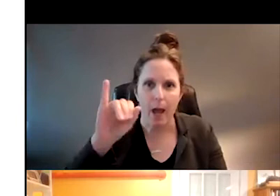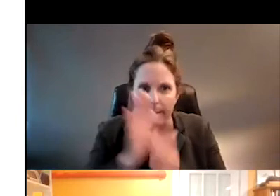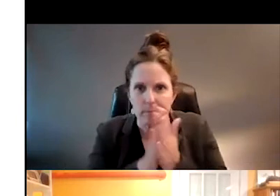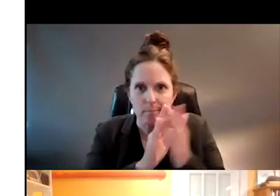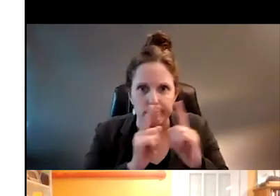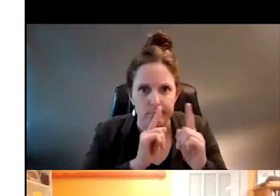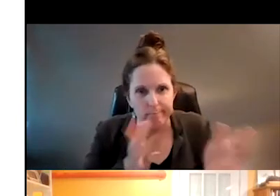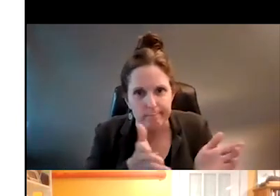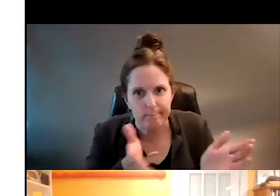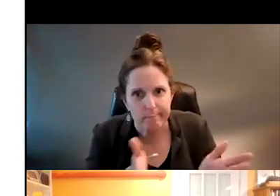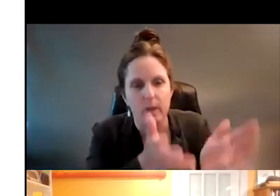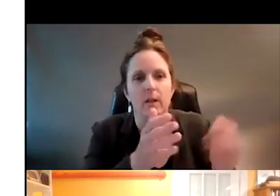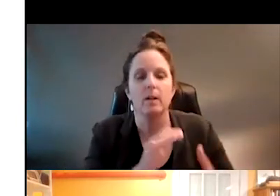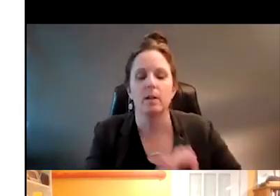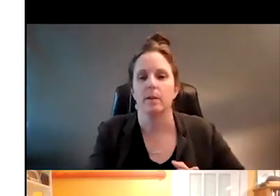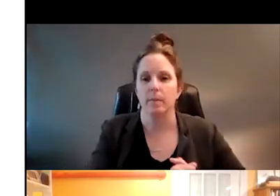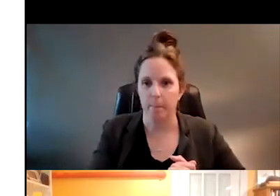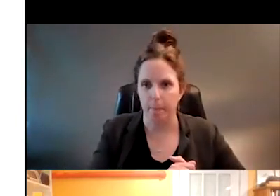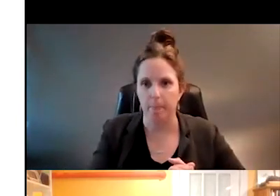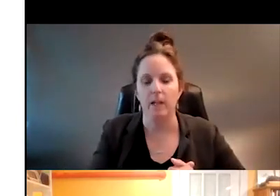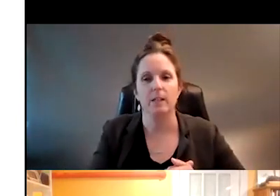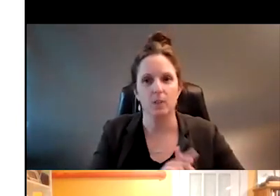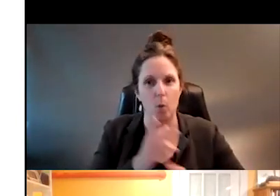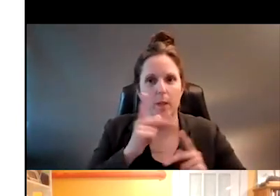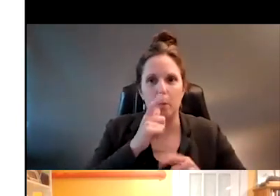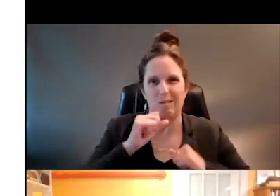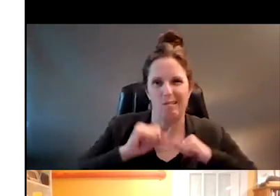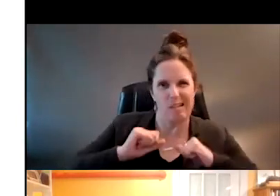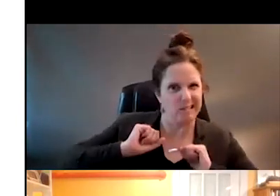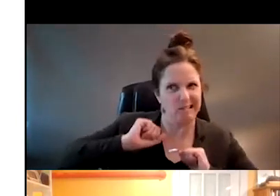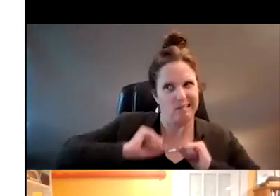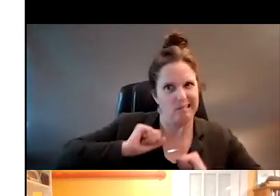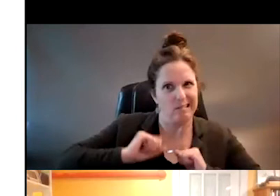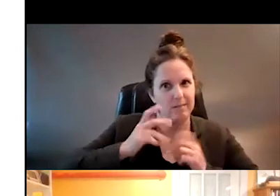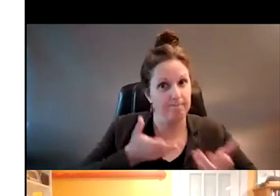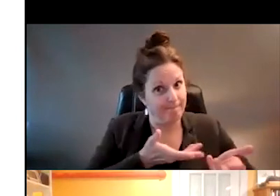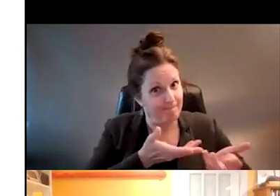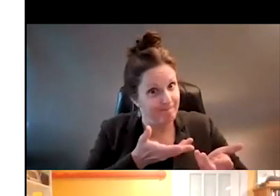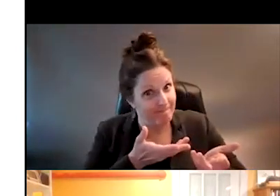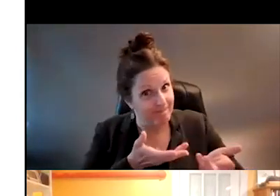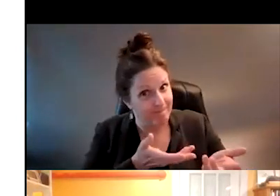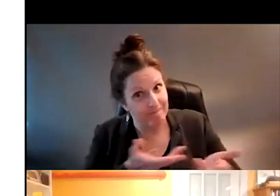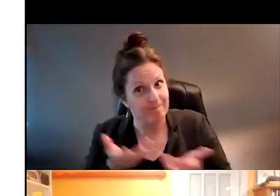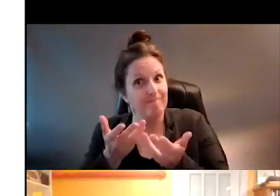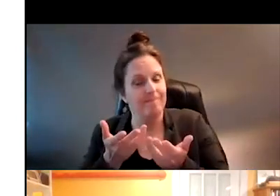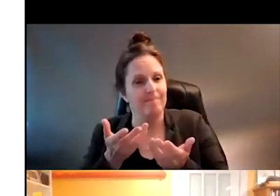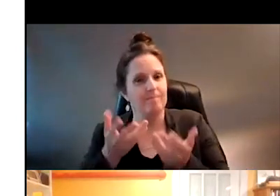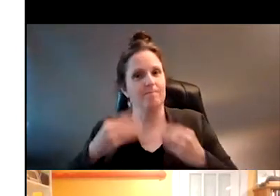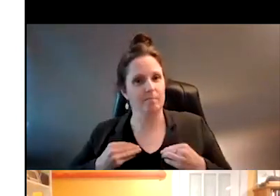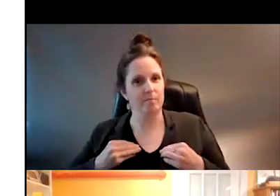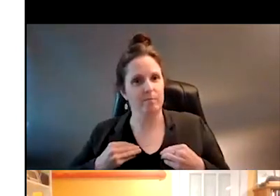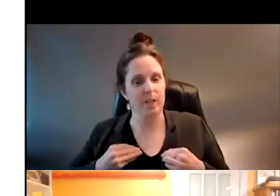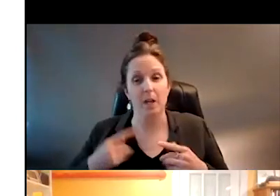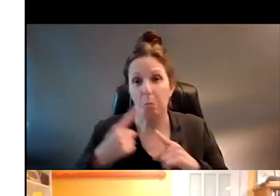to move people, you know, from vaccine hesitancy to vaccine acceptance. And we have frequent contact with people. And we